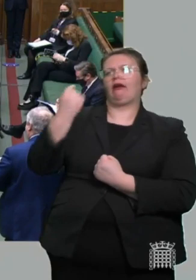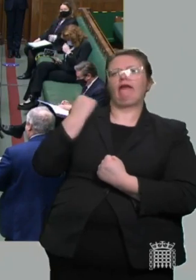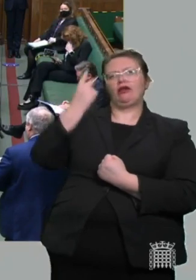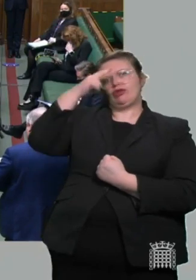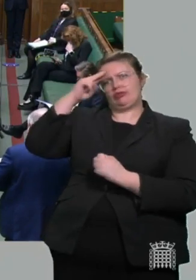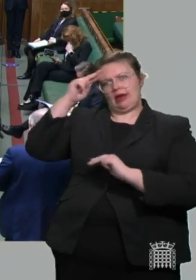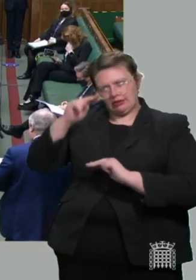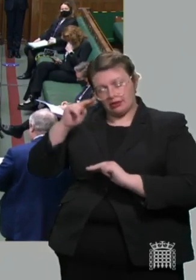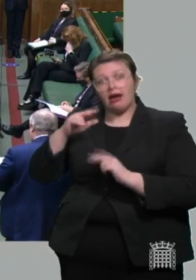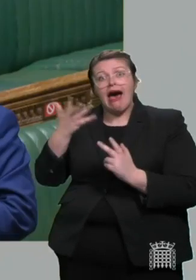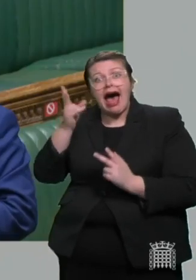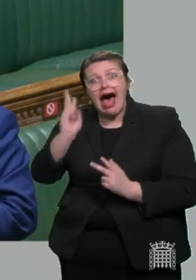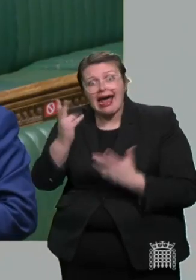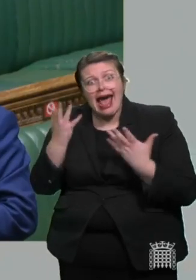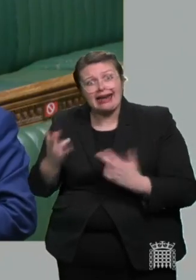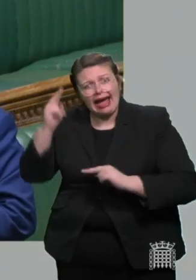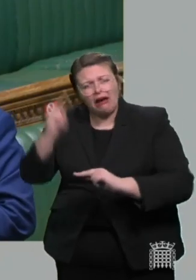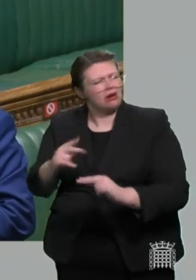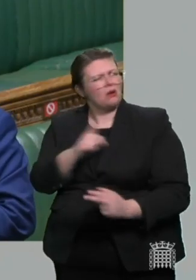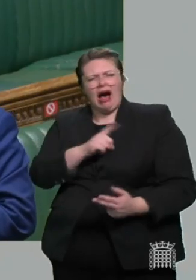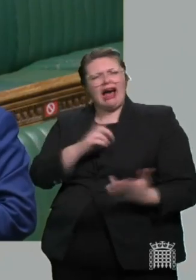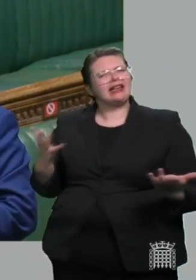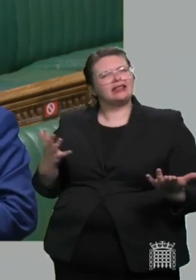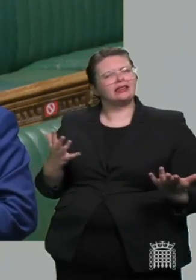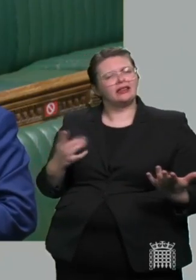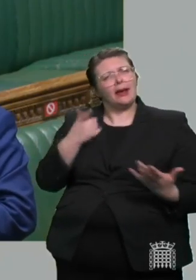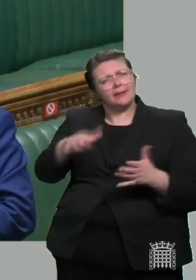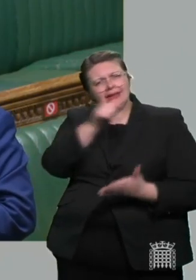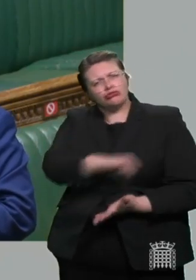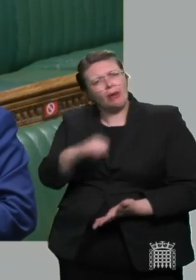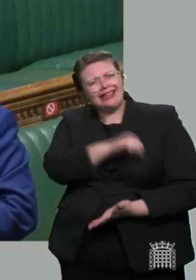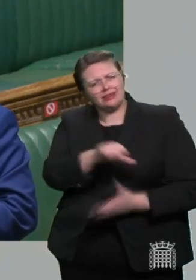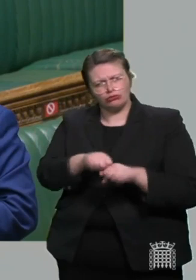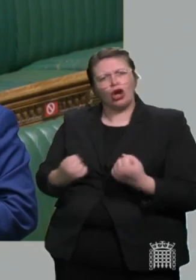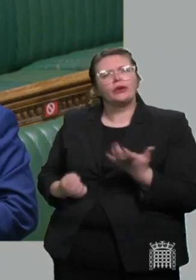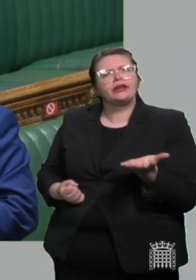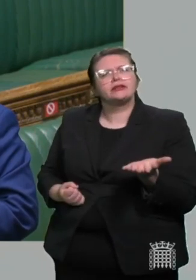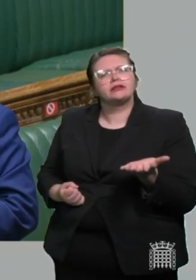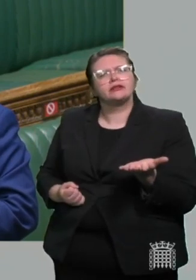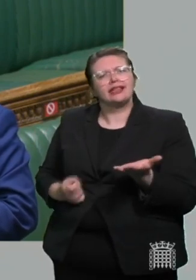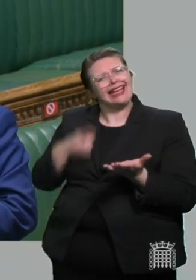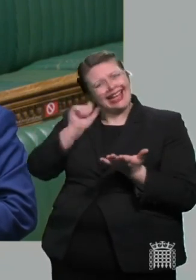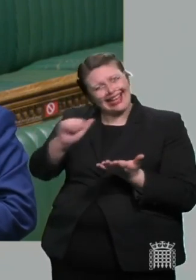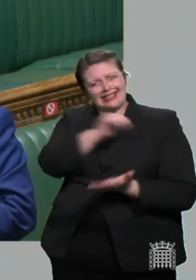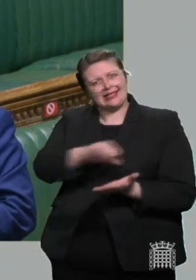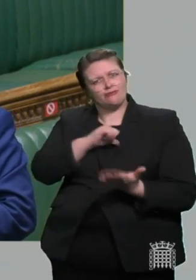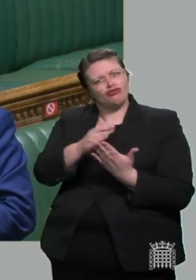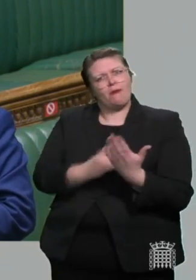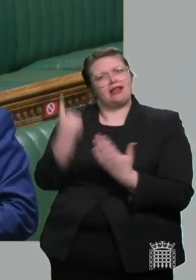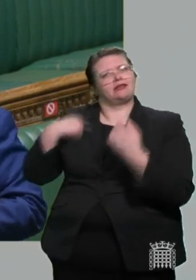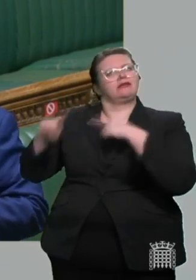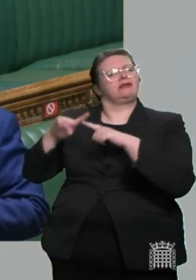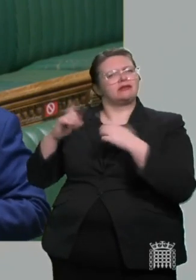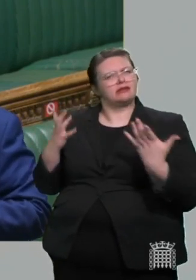another broken promise. Why is the Prime Minister breaking his own manifesto commitment, and why are his government